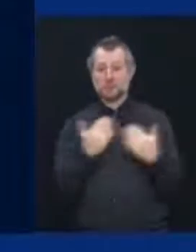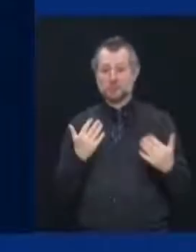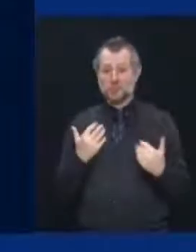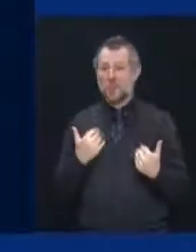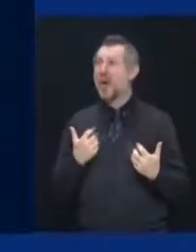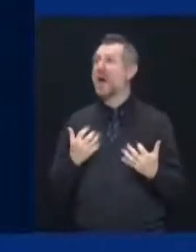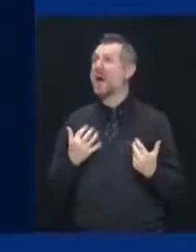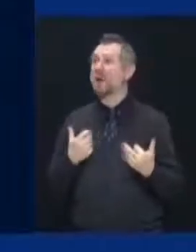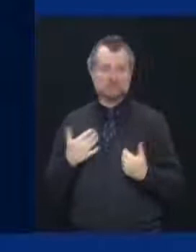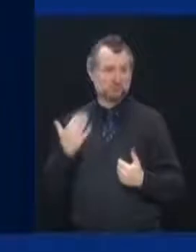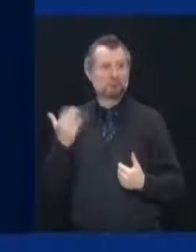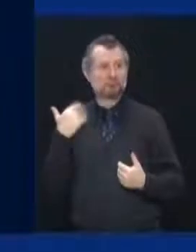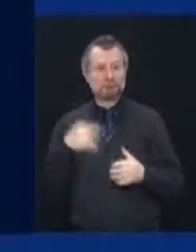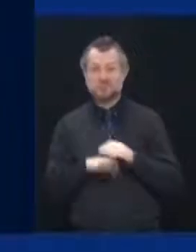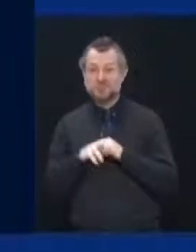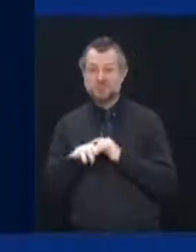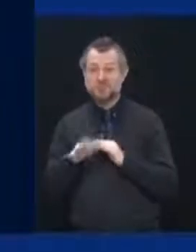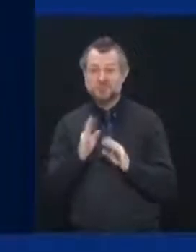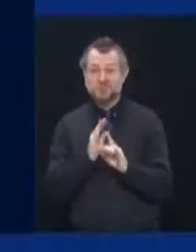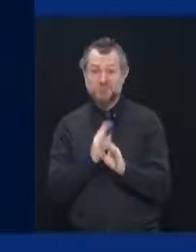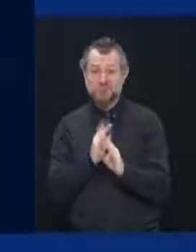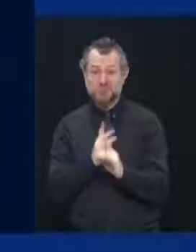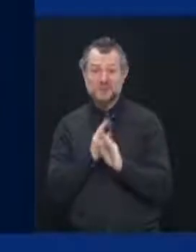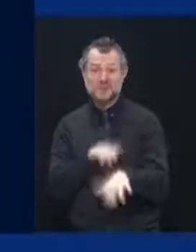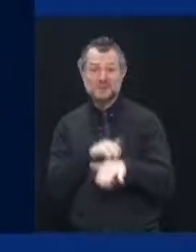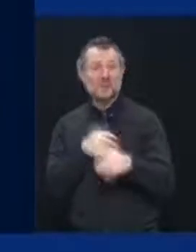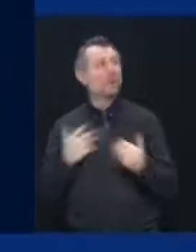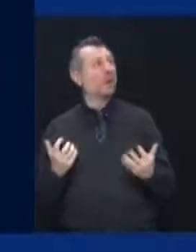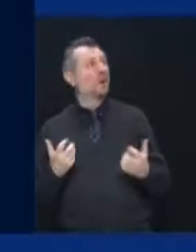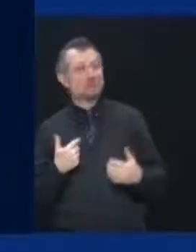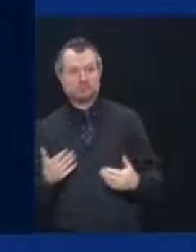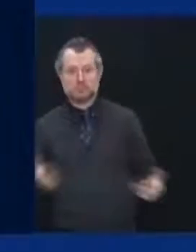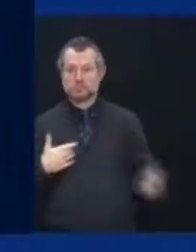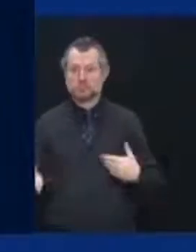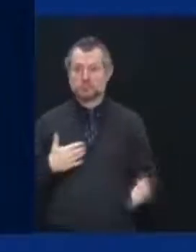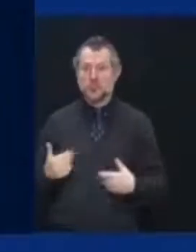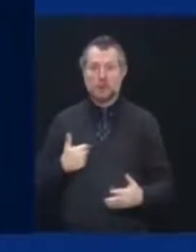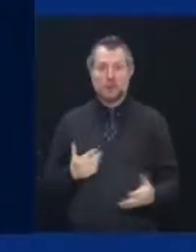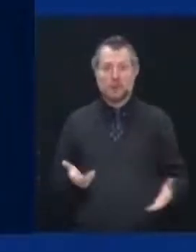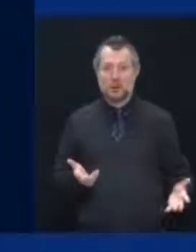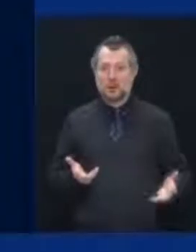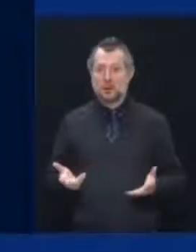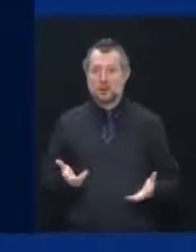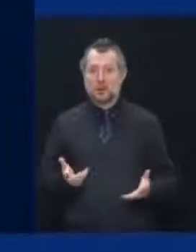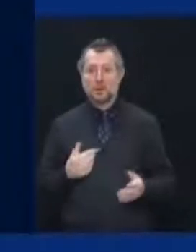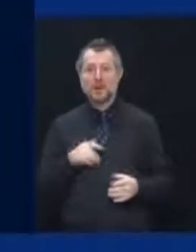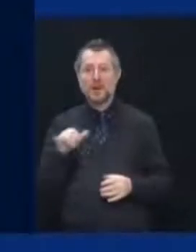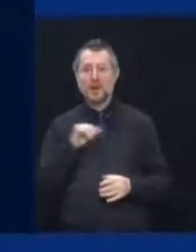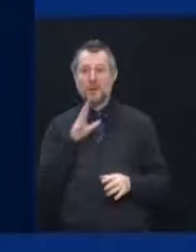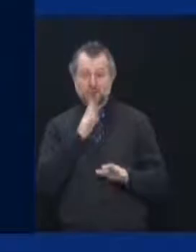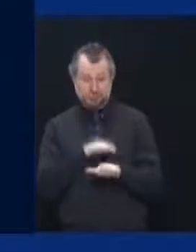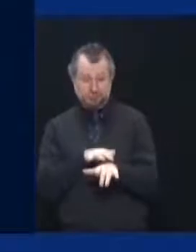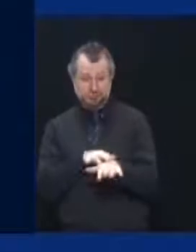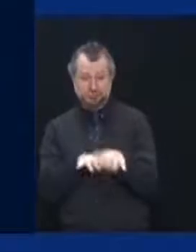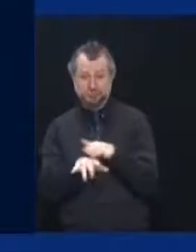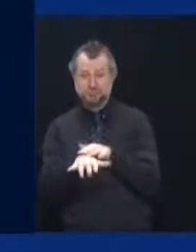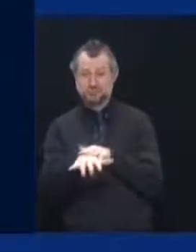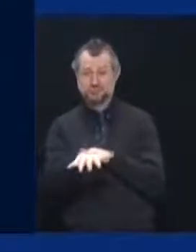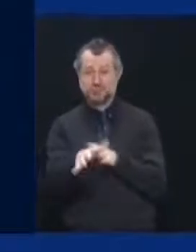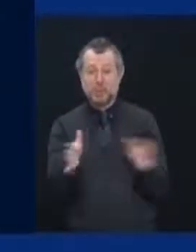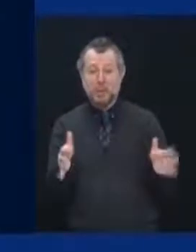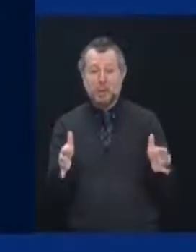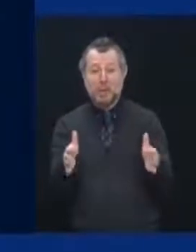that entire flood has to go through a syringe. All this